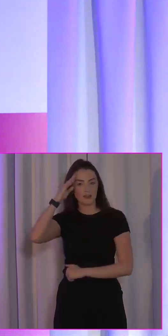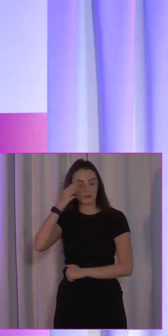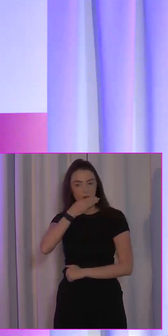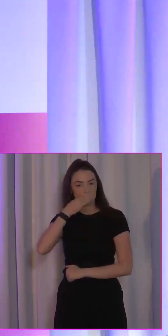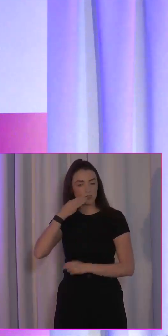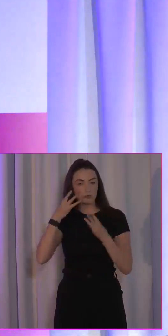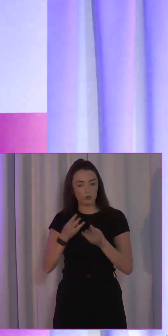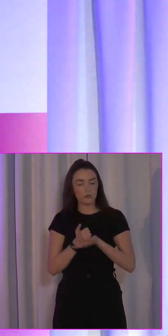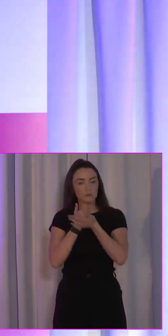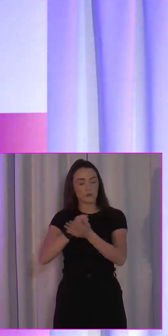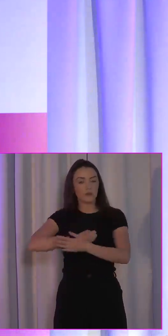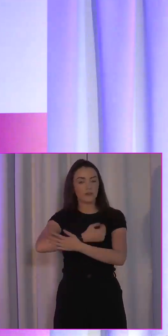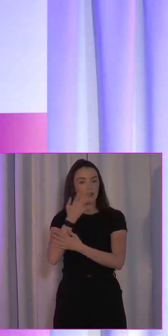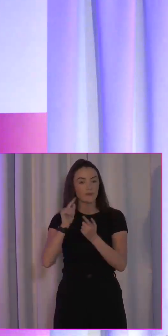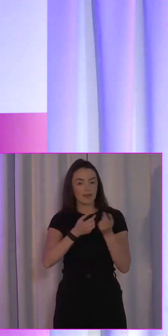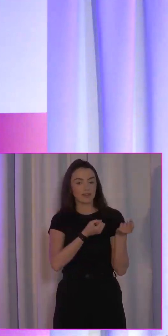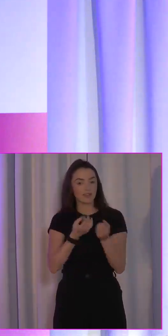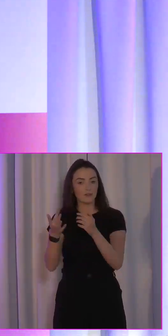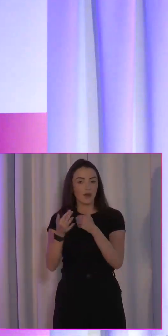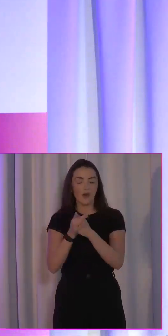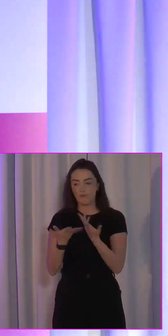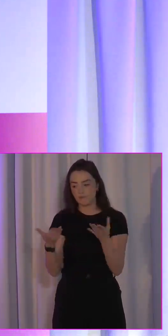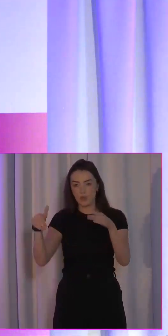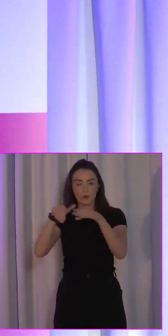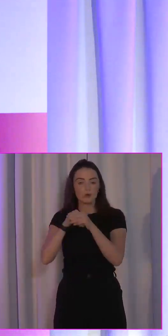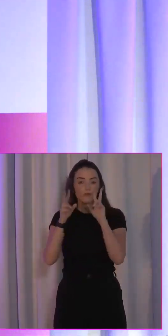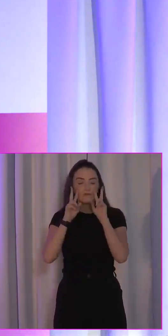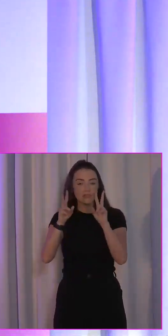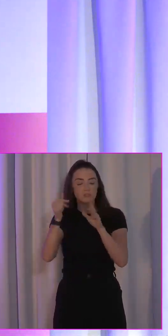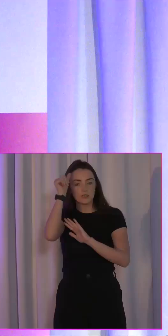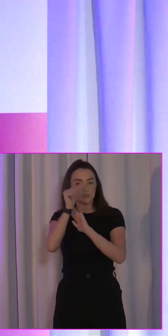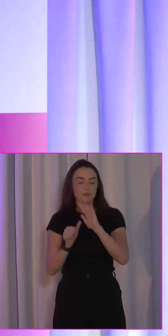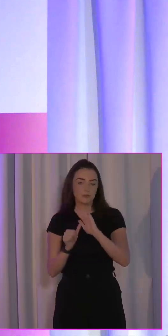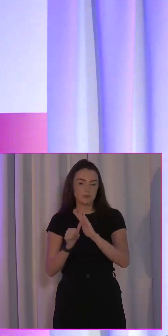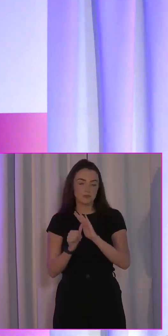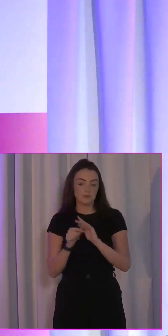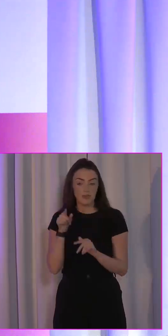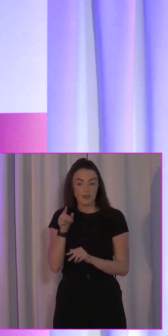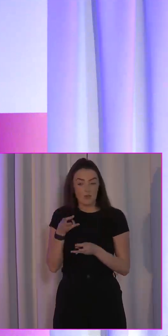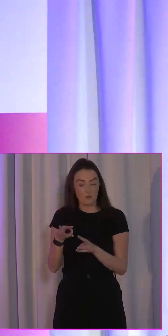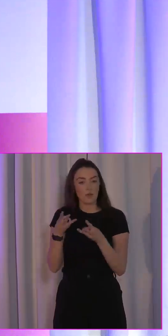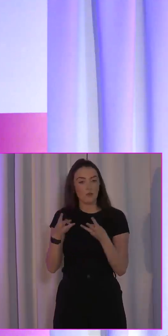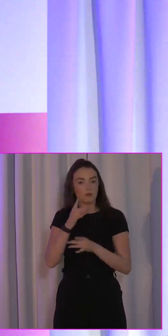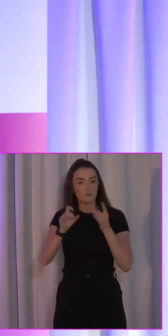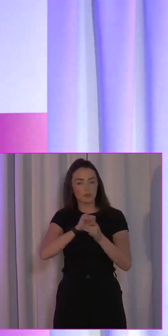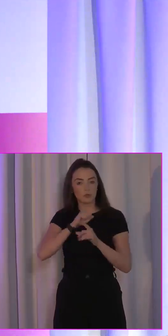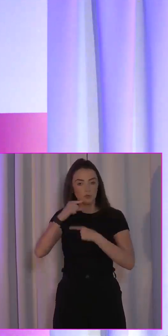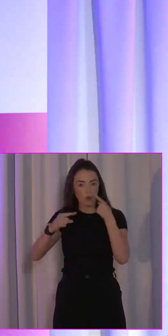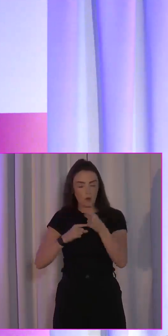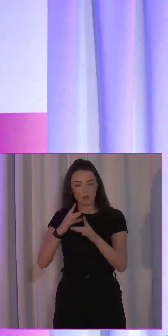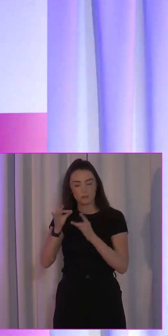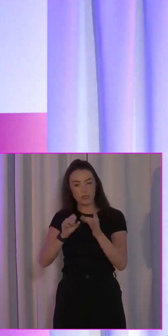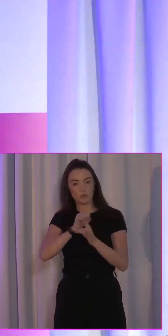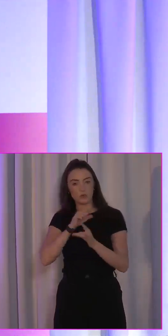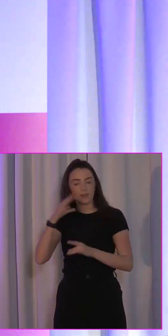to supporting the development and delivery of exceptional and inclusive visitor experiences, and in doing so, we will wholeheartedly ensure